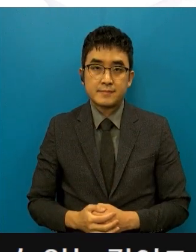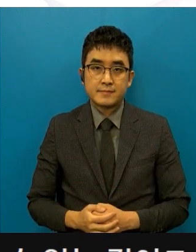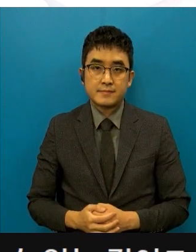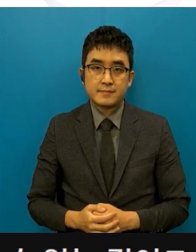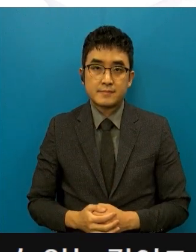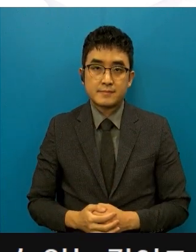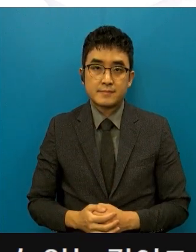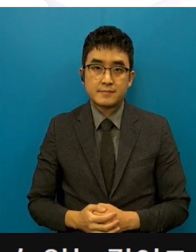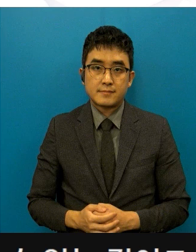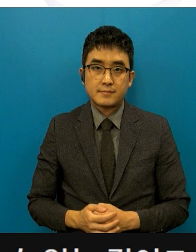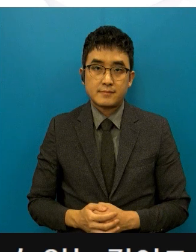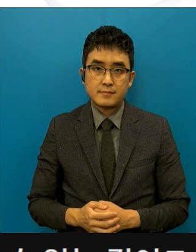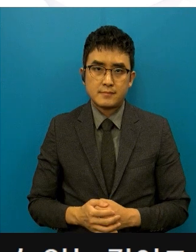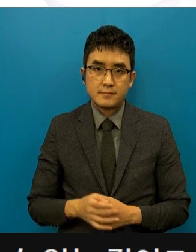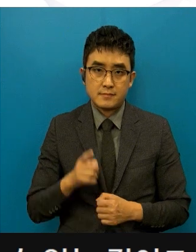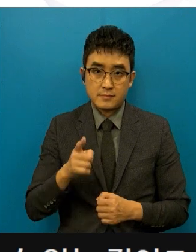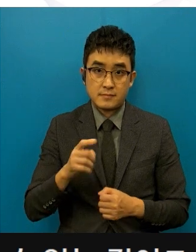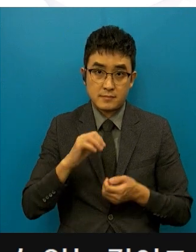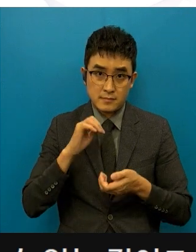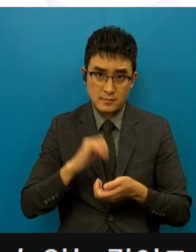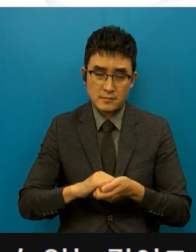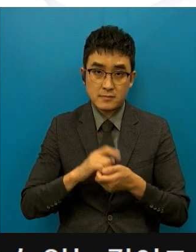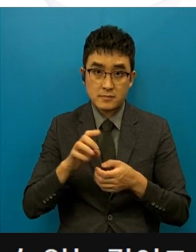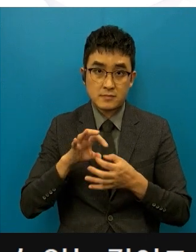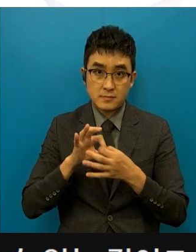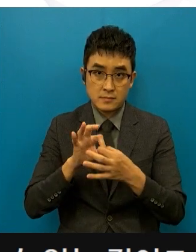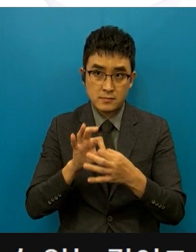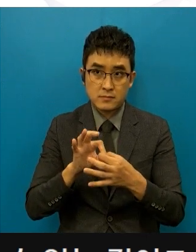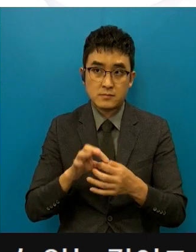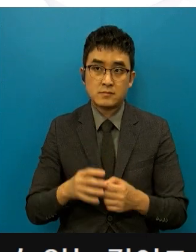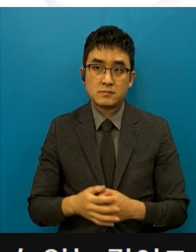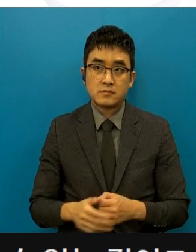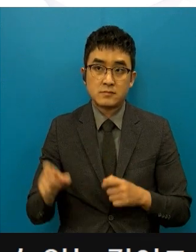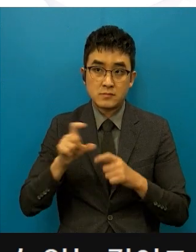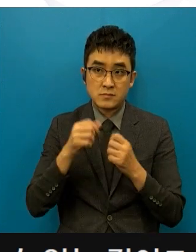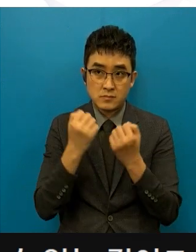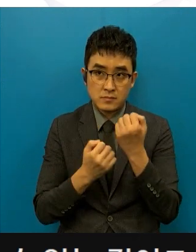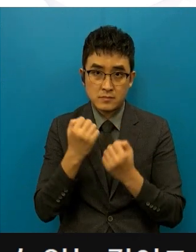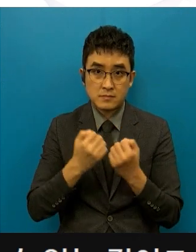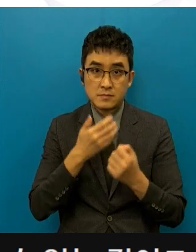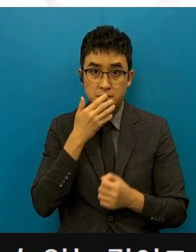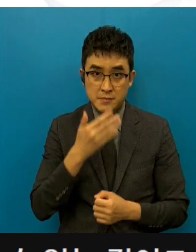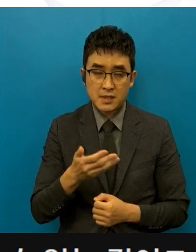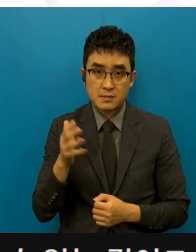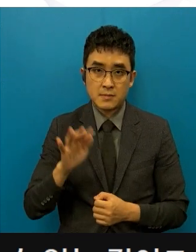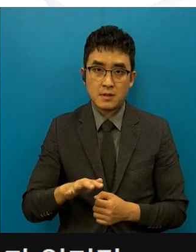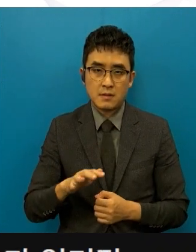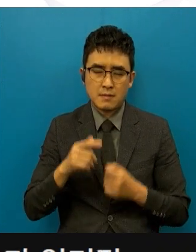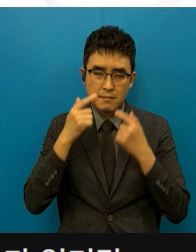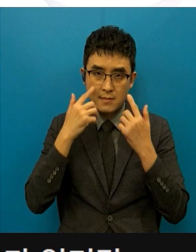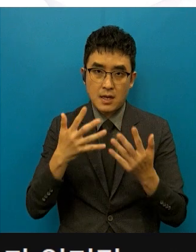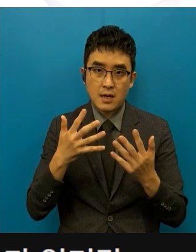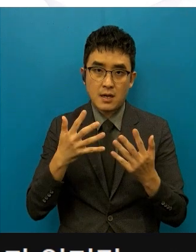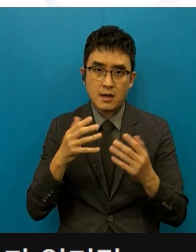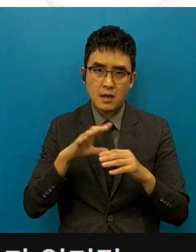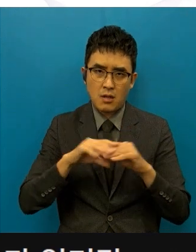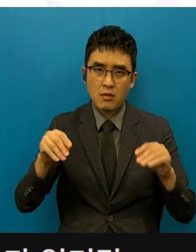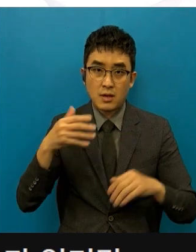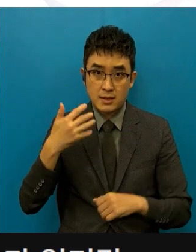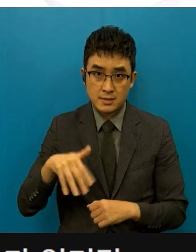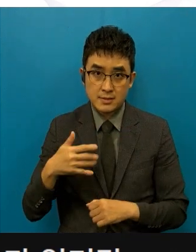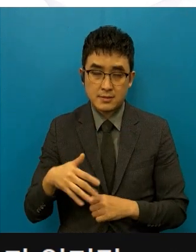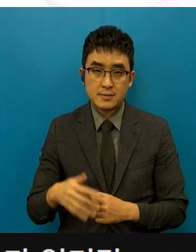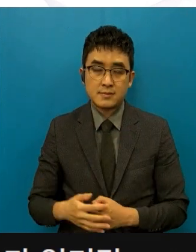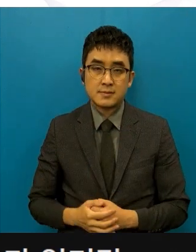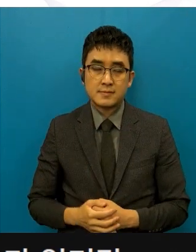by the member state, and the member state has to justify. But just like with the European Court of Human Rights, I believe also the ECJ,